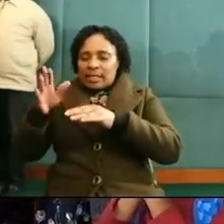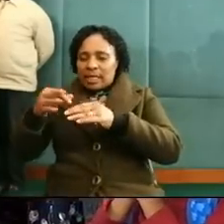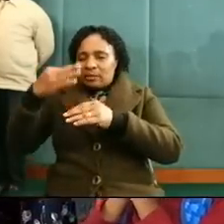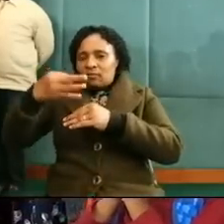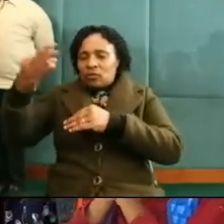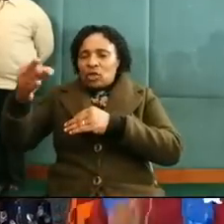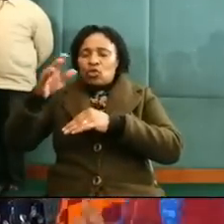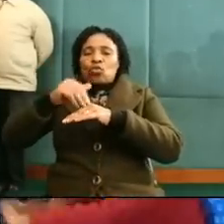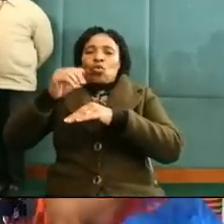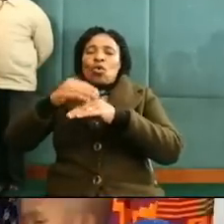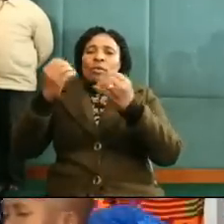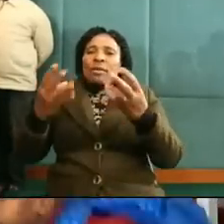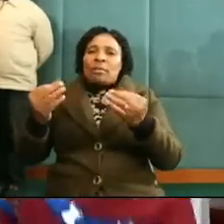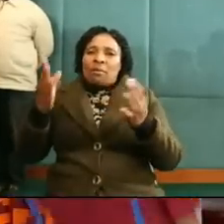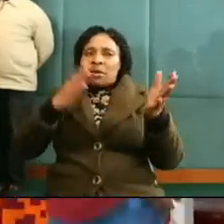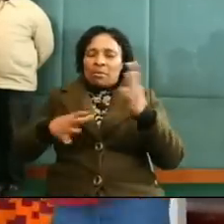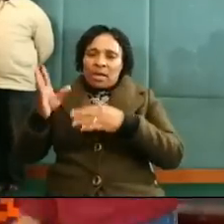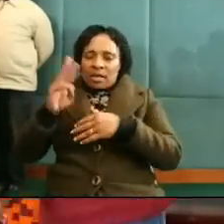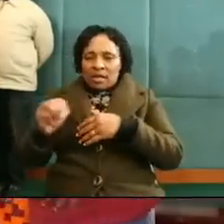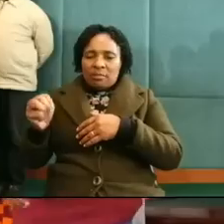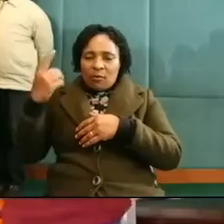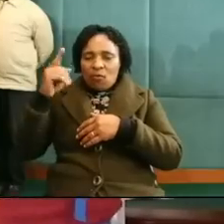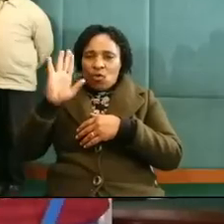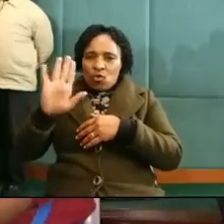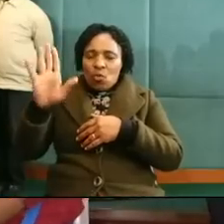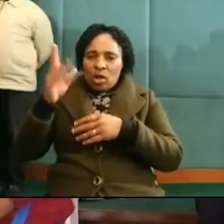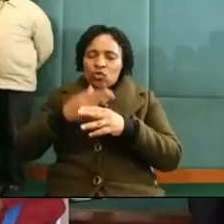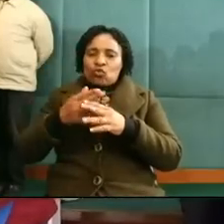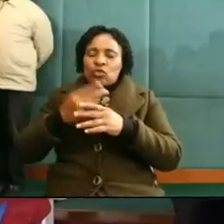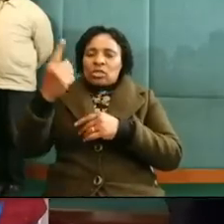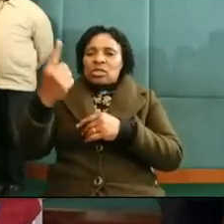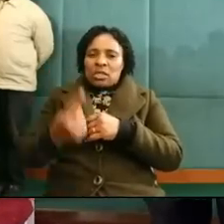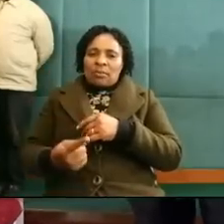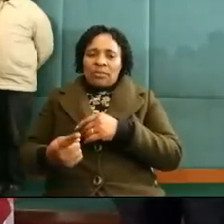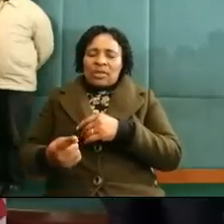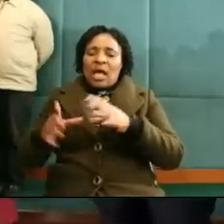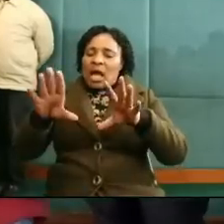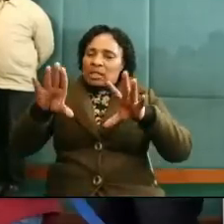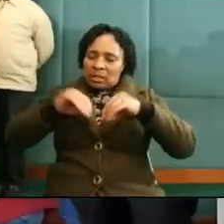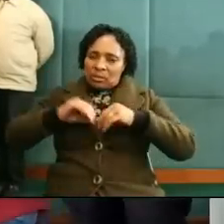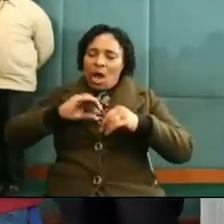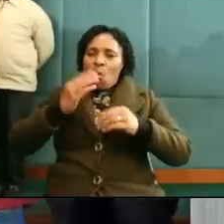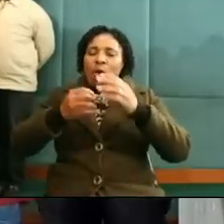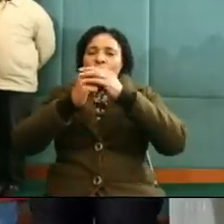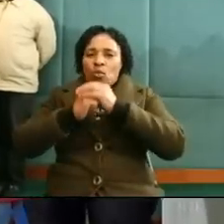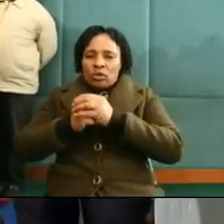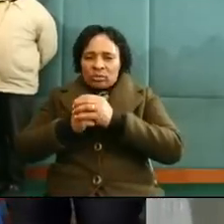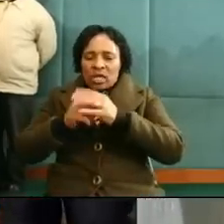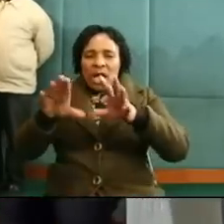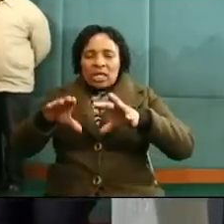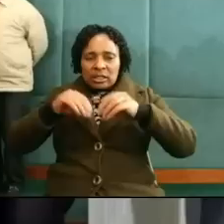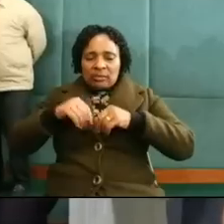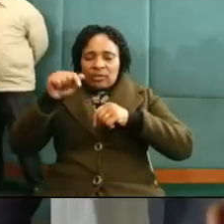to call many, preparing them for your soon return. accept our worship, accept